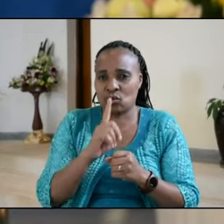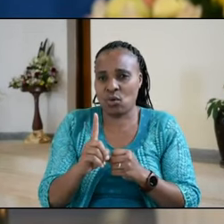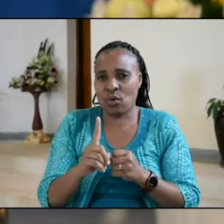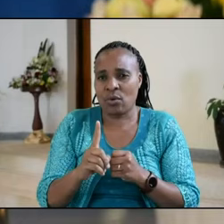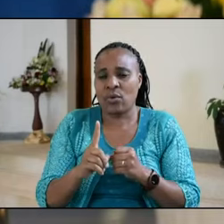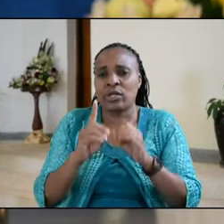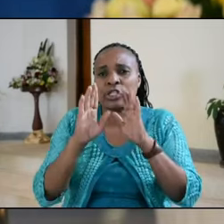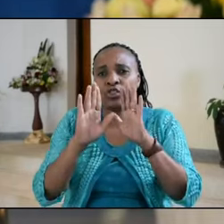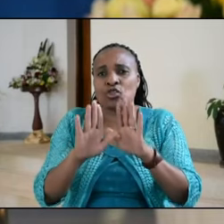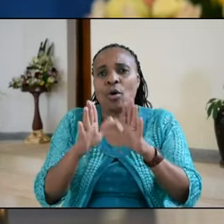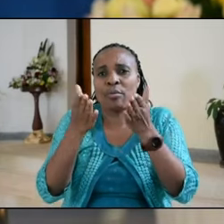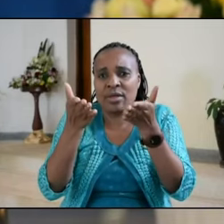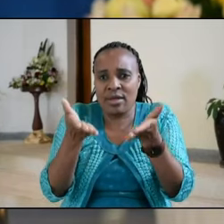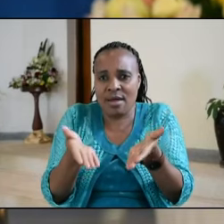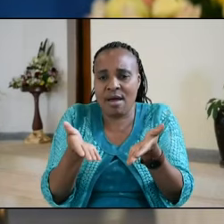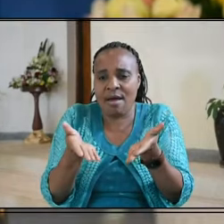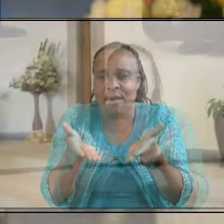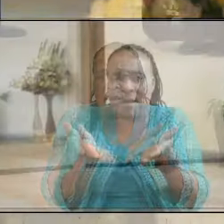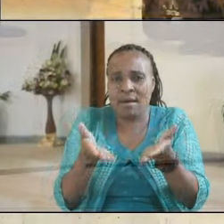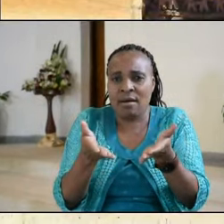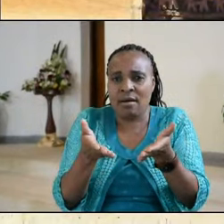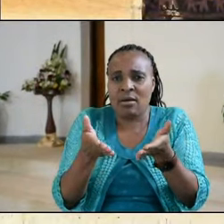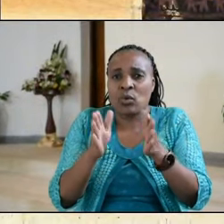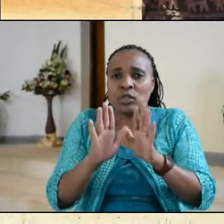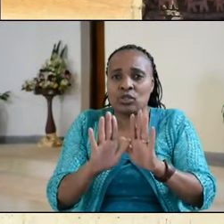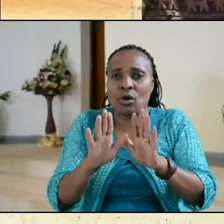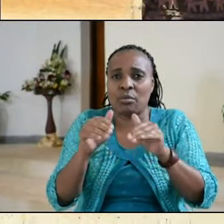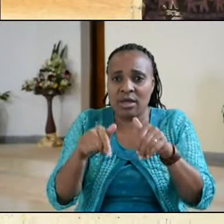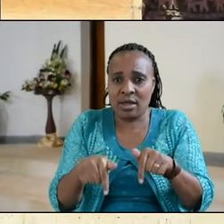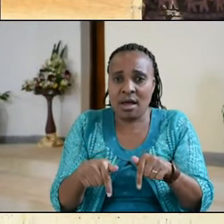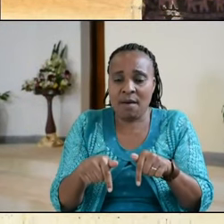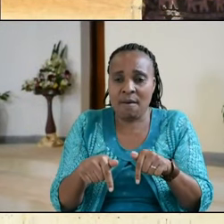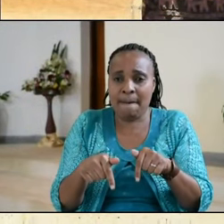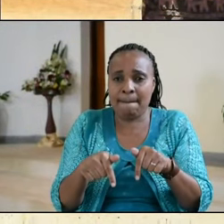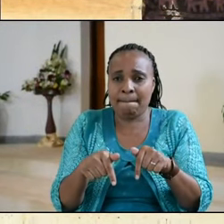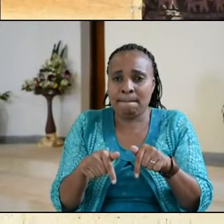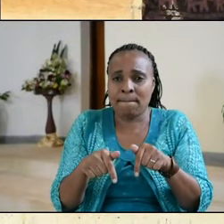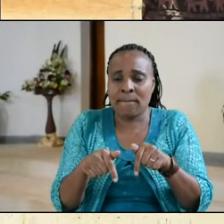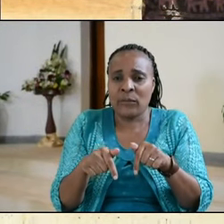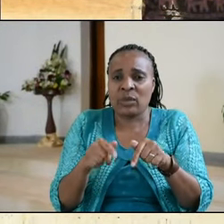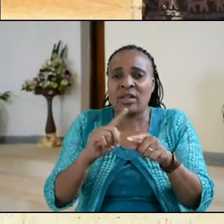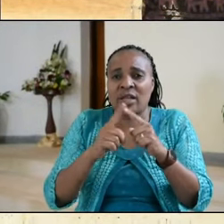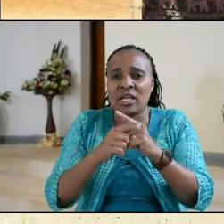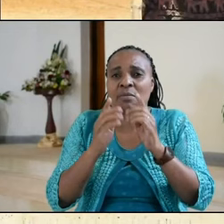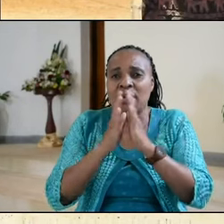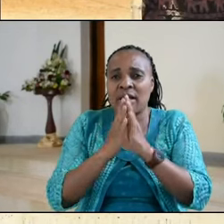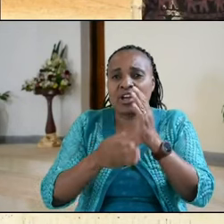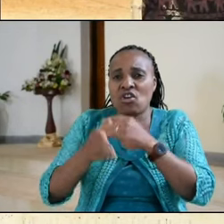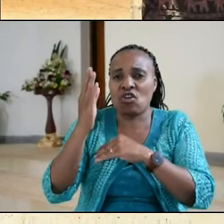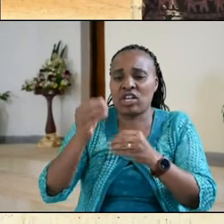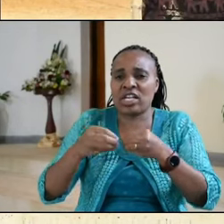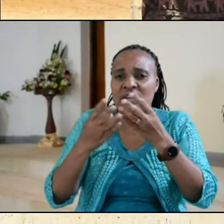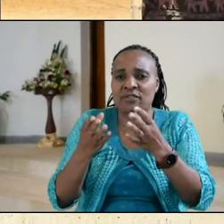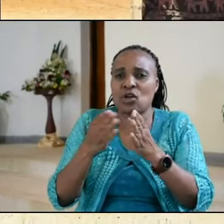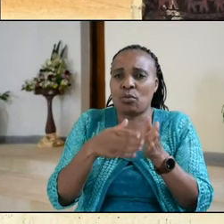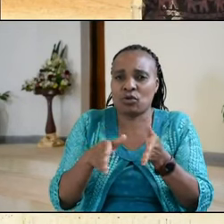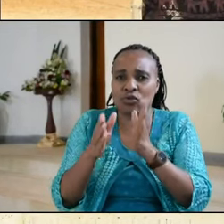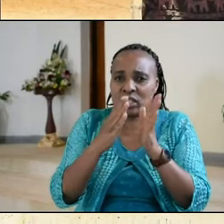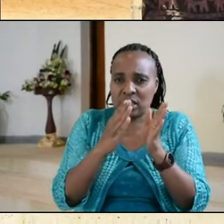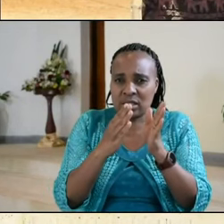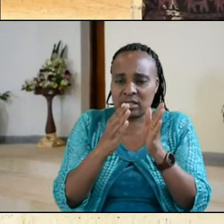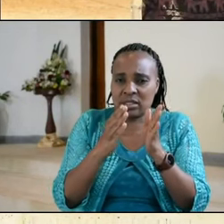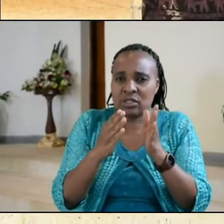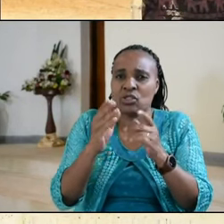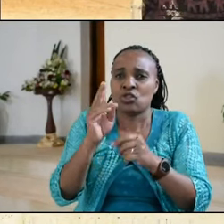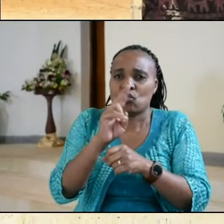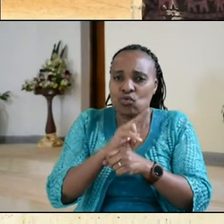we will stop here. We will stop here and pray that God gives us an opportunity to